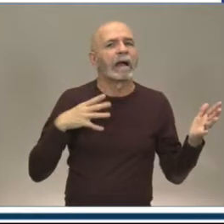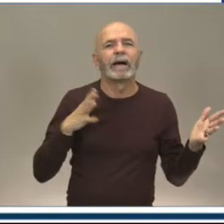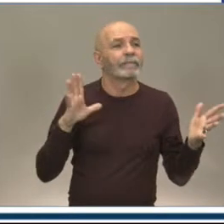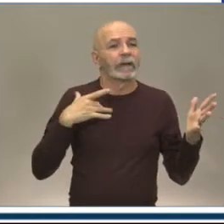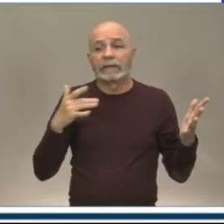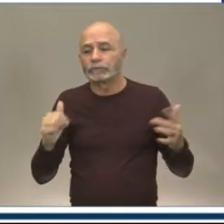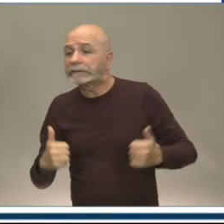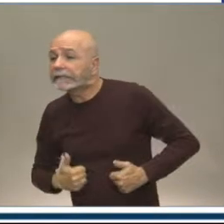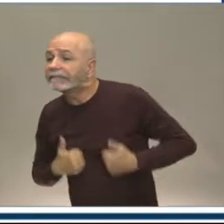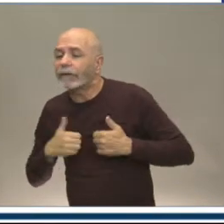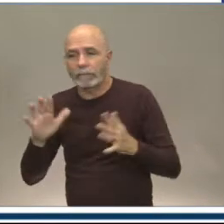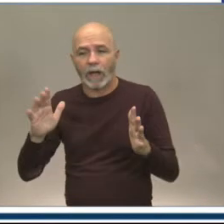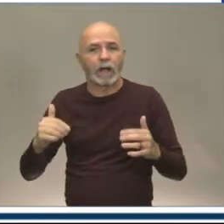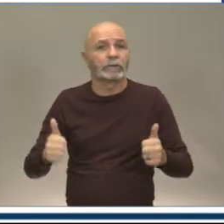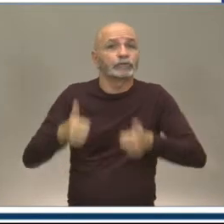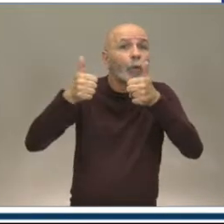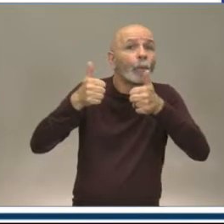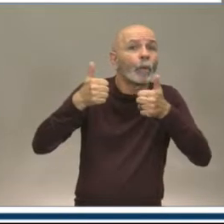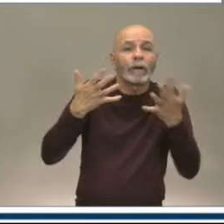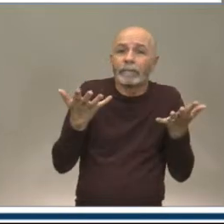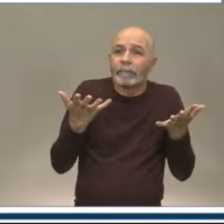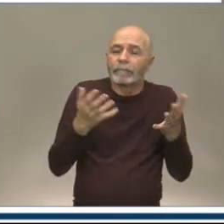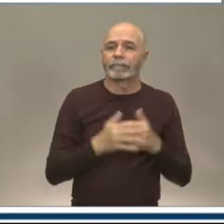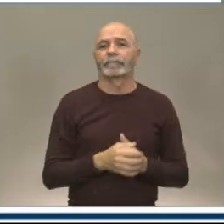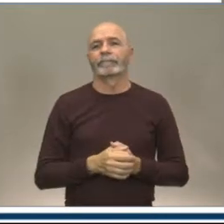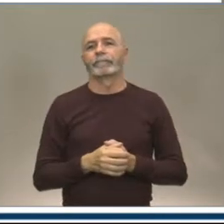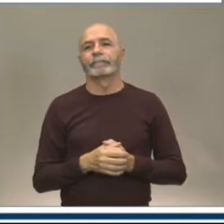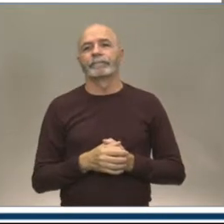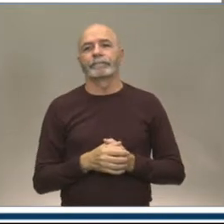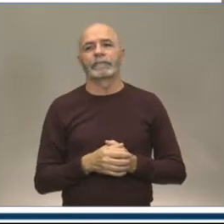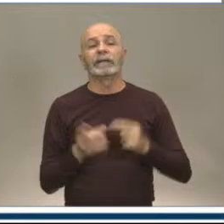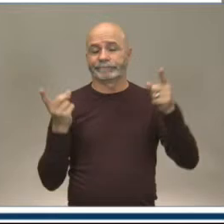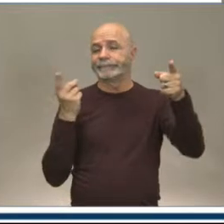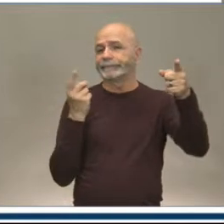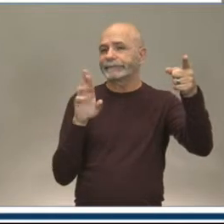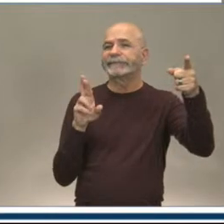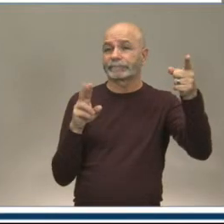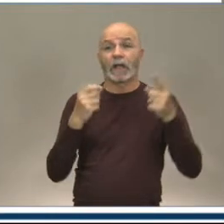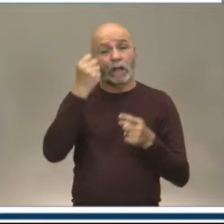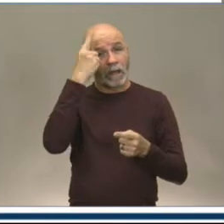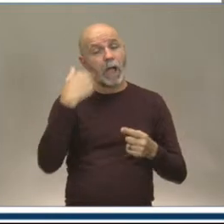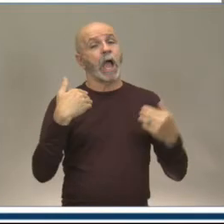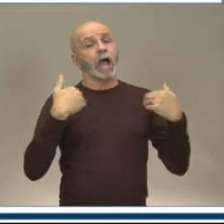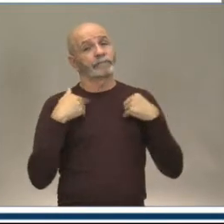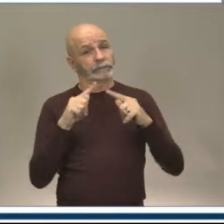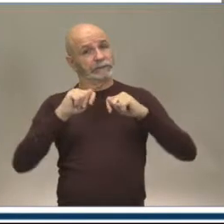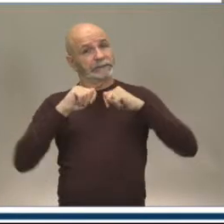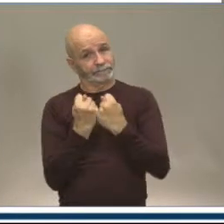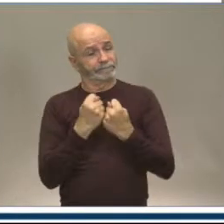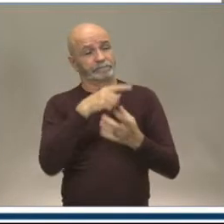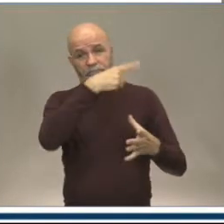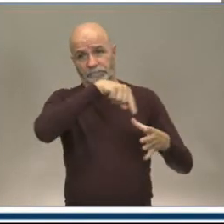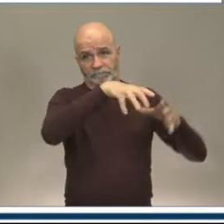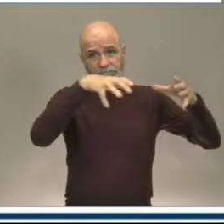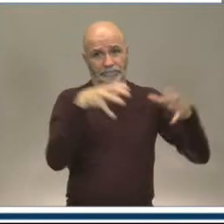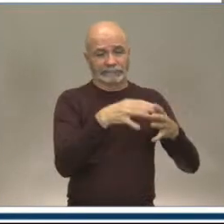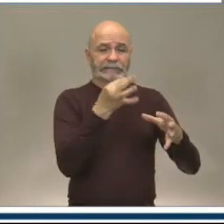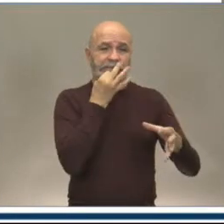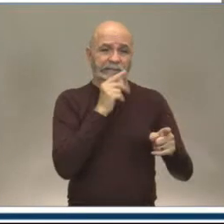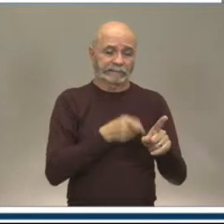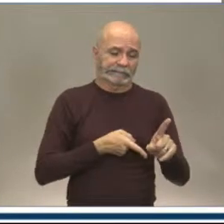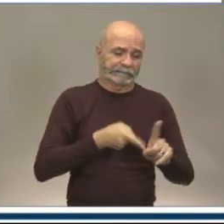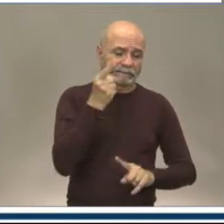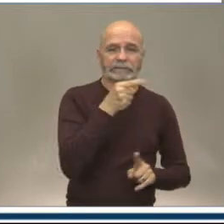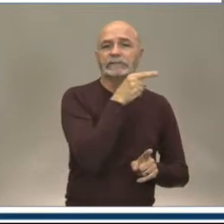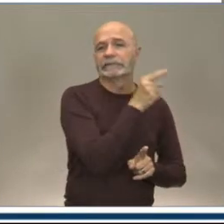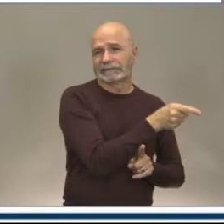have a team, Nova Scotia Health, our COVID therapeutics team, experts in infectious disease, has been led by